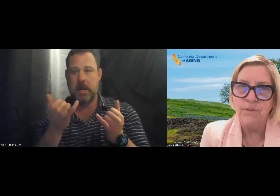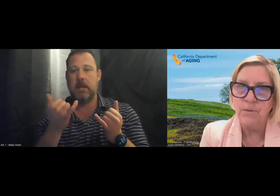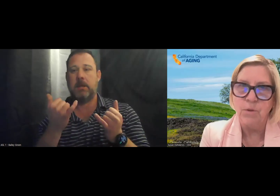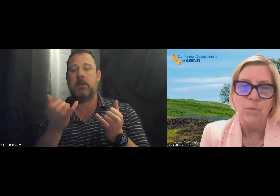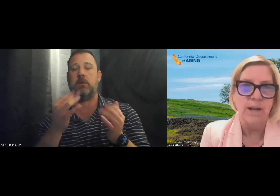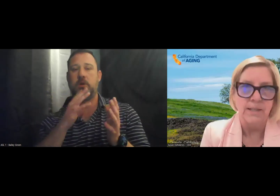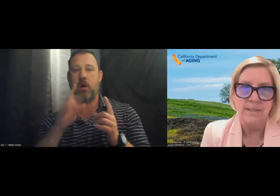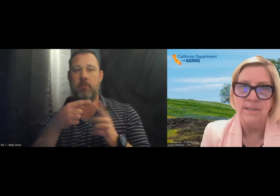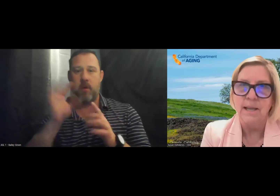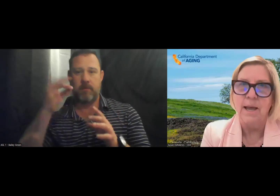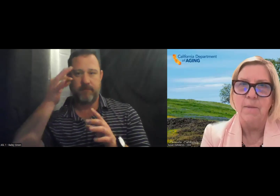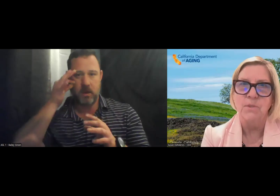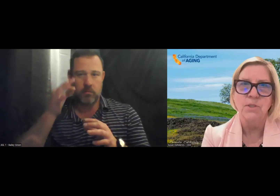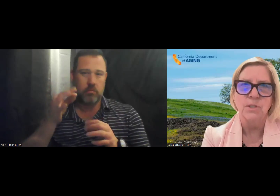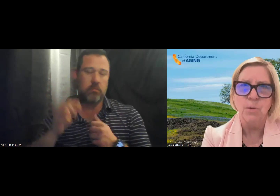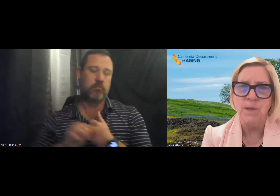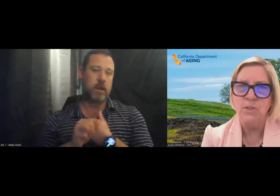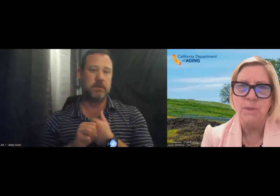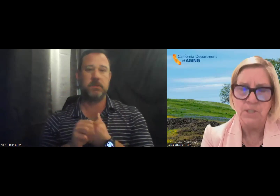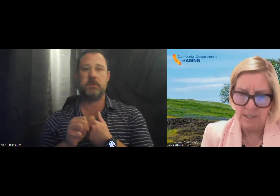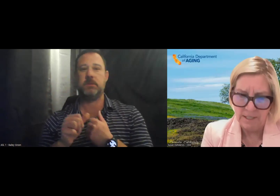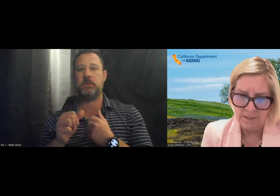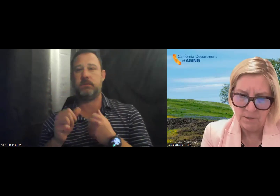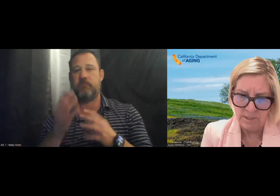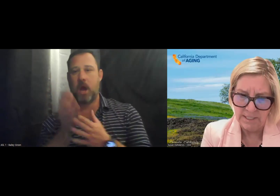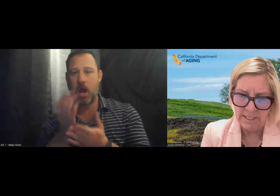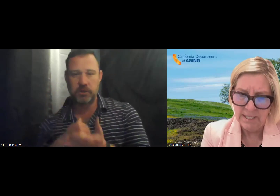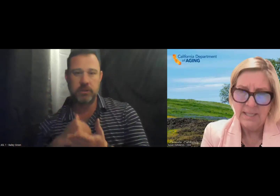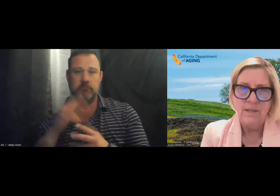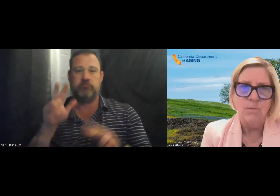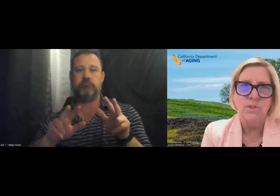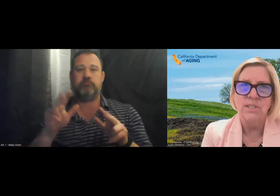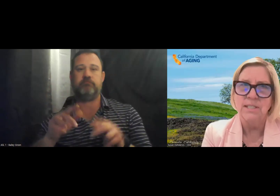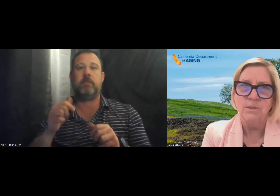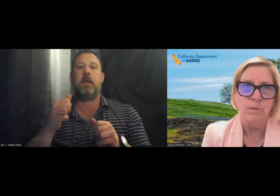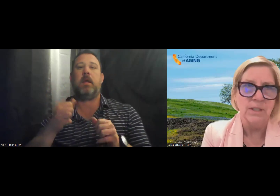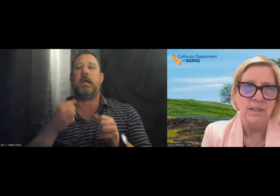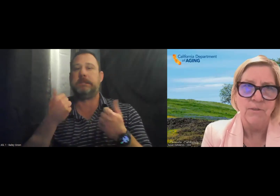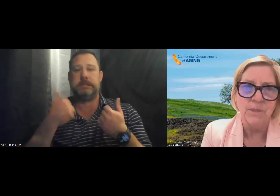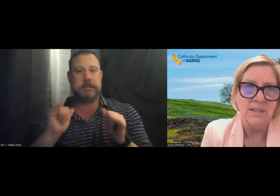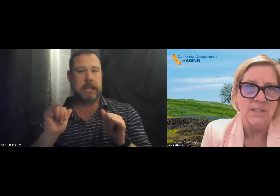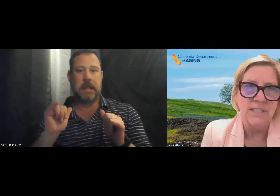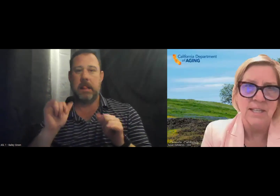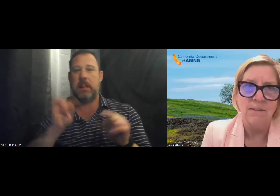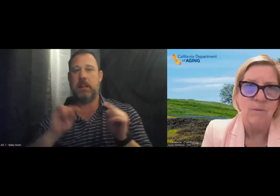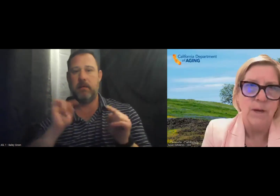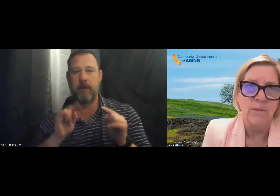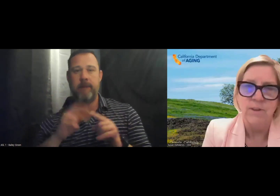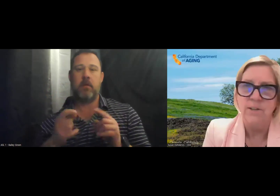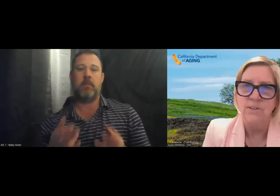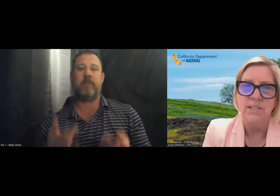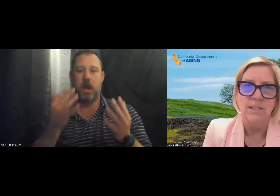about federal threats, so much budget uncertainty. We're still reeling from the